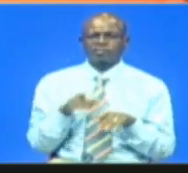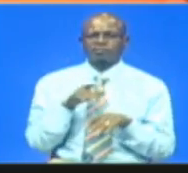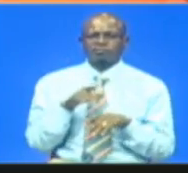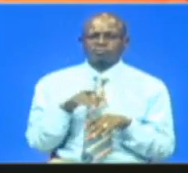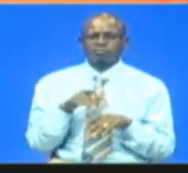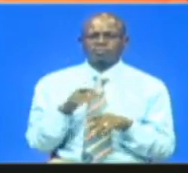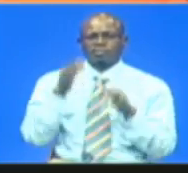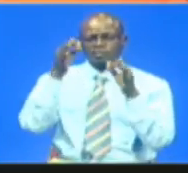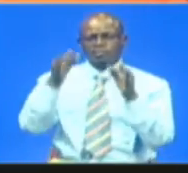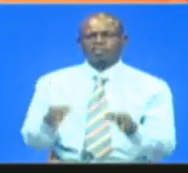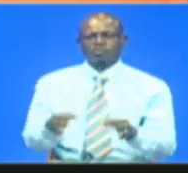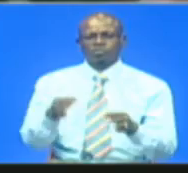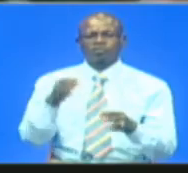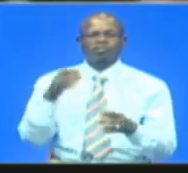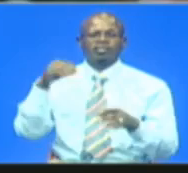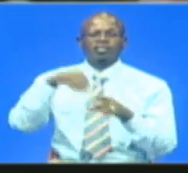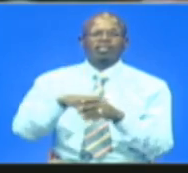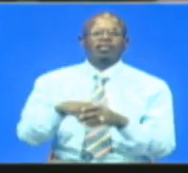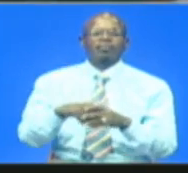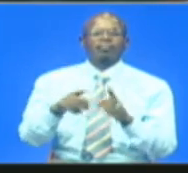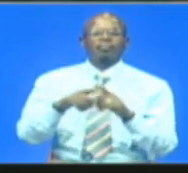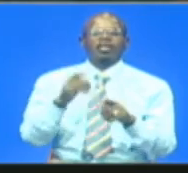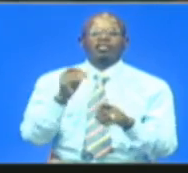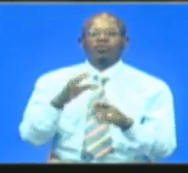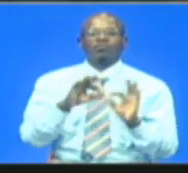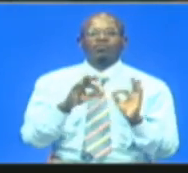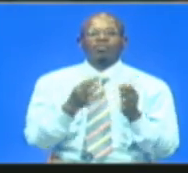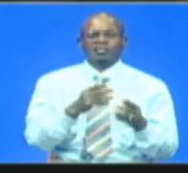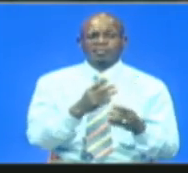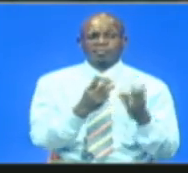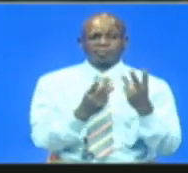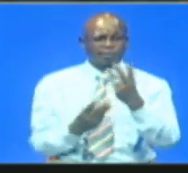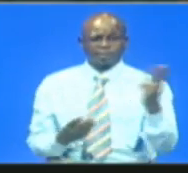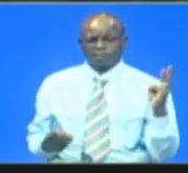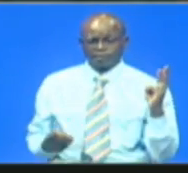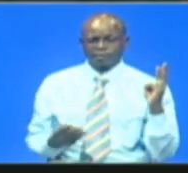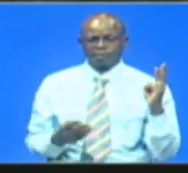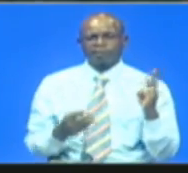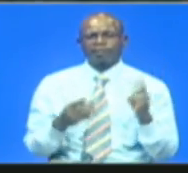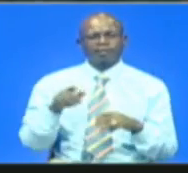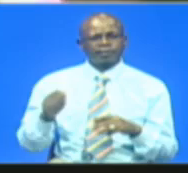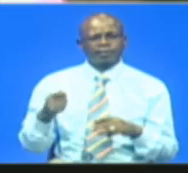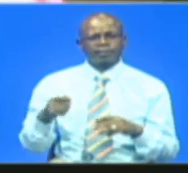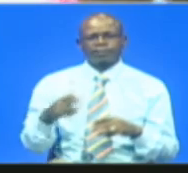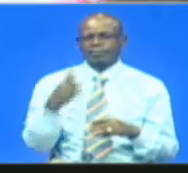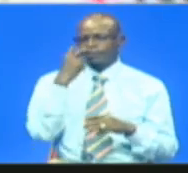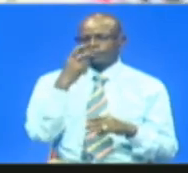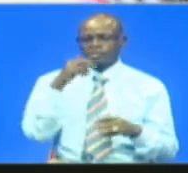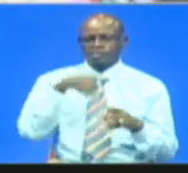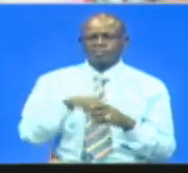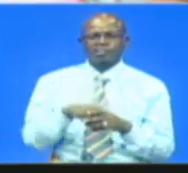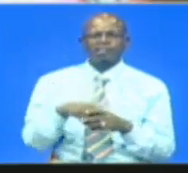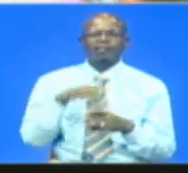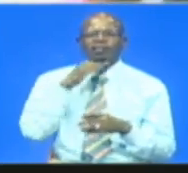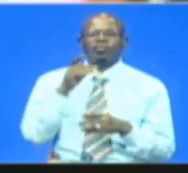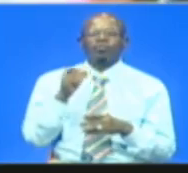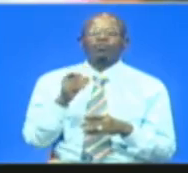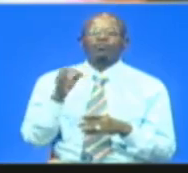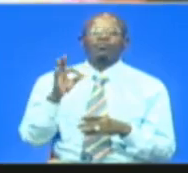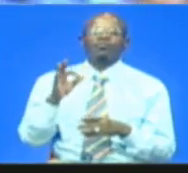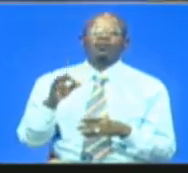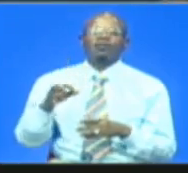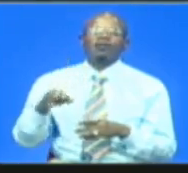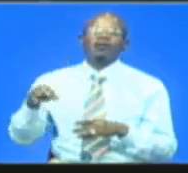were brought in. The three are the key suspects in the death of Bernard Langat, his wife Khadija Langat,